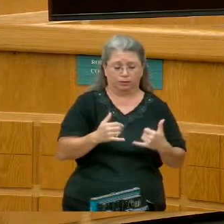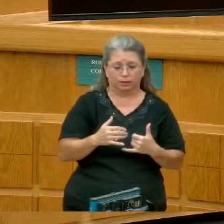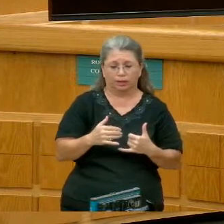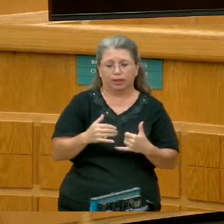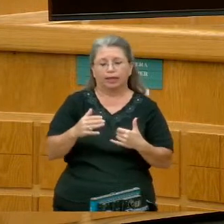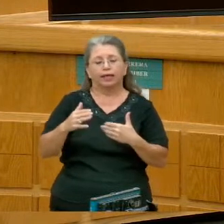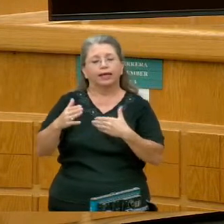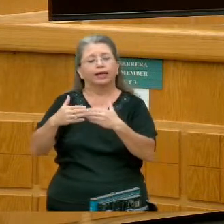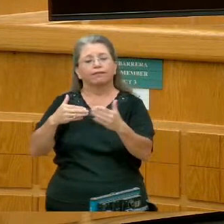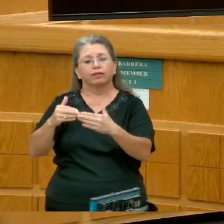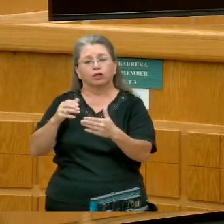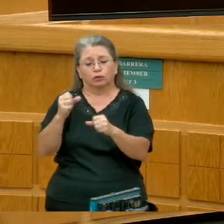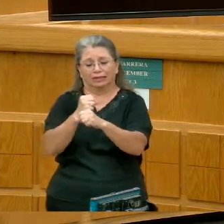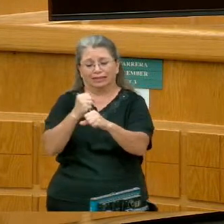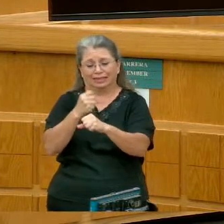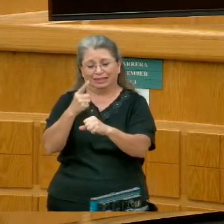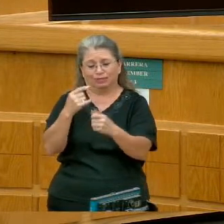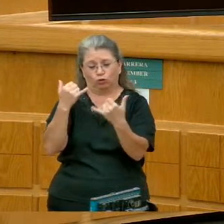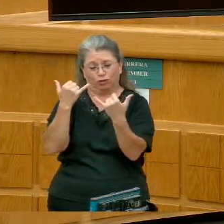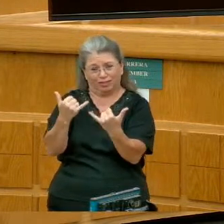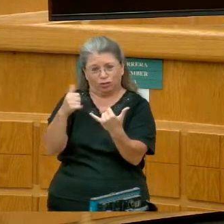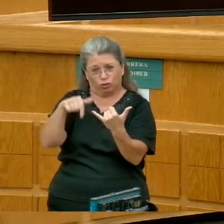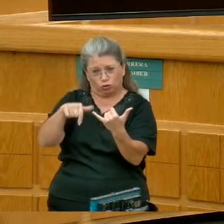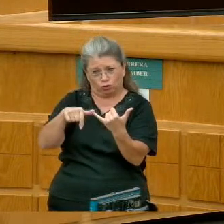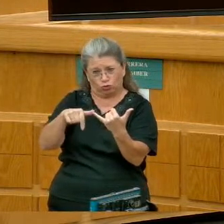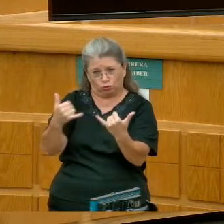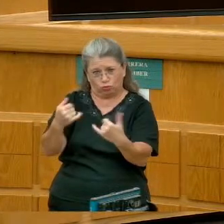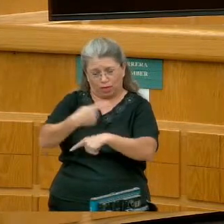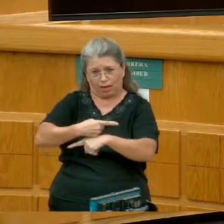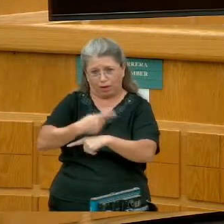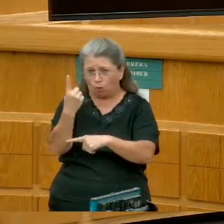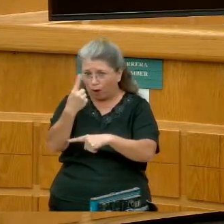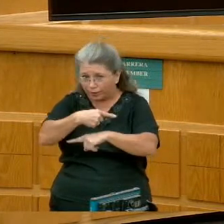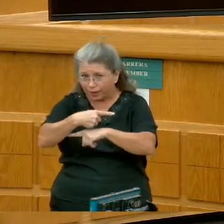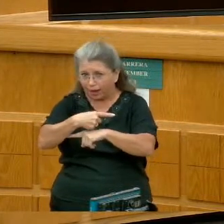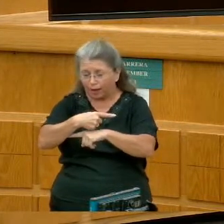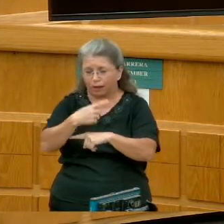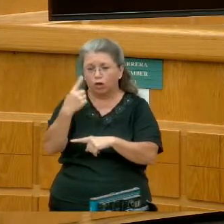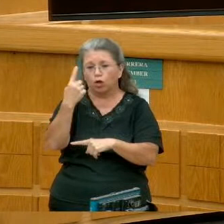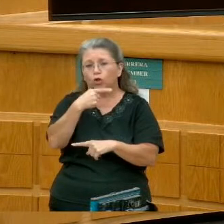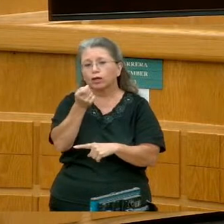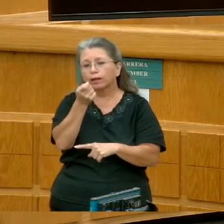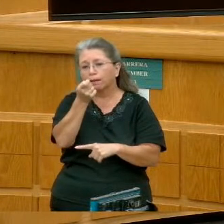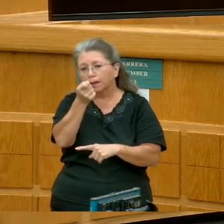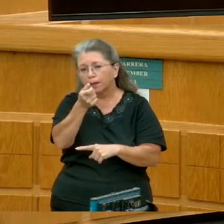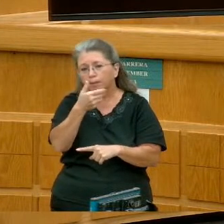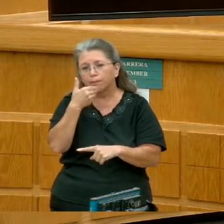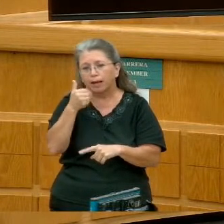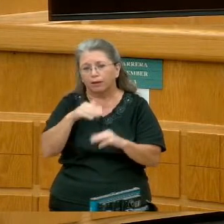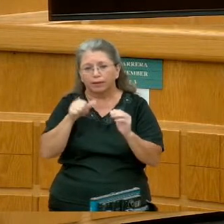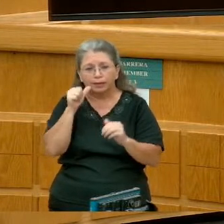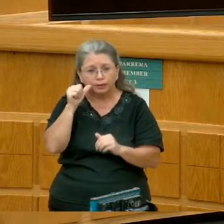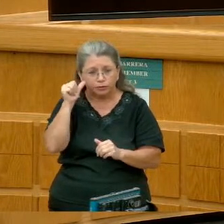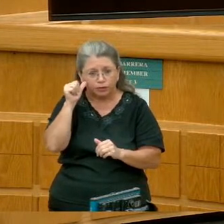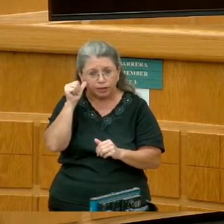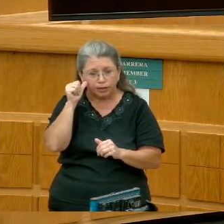the statistics for this day, one day, look a little better than they did